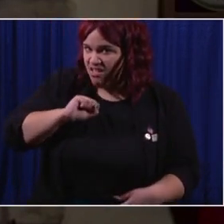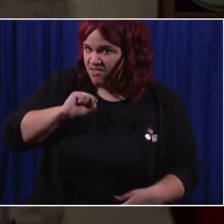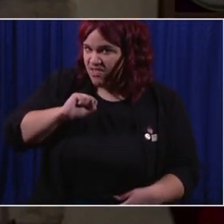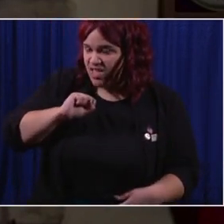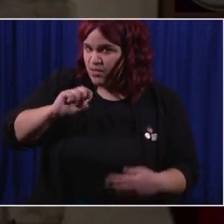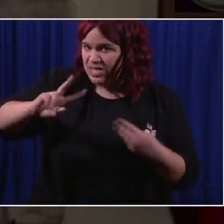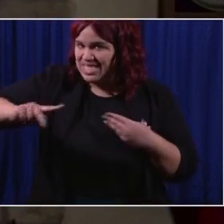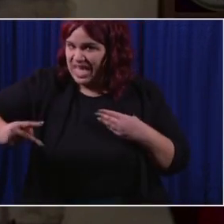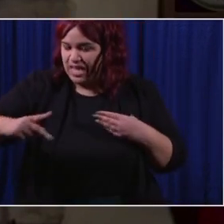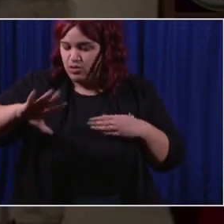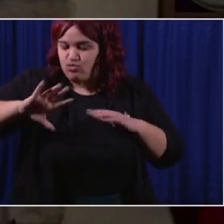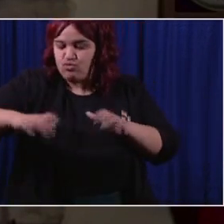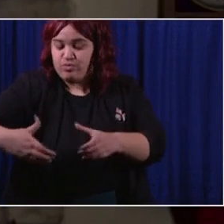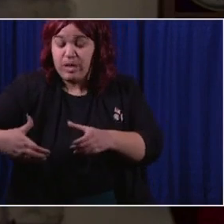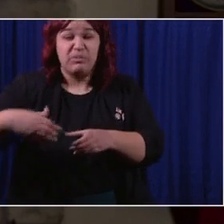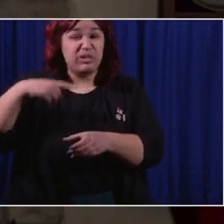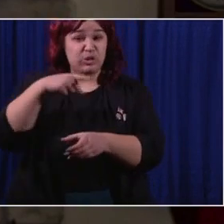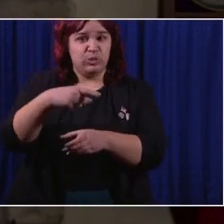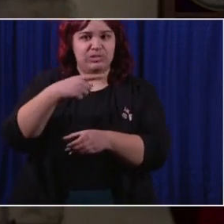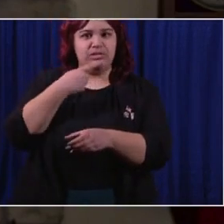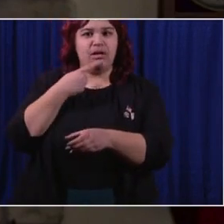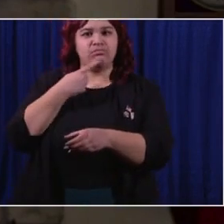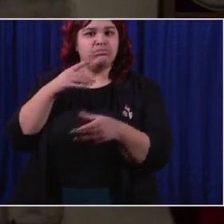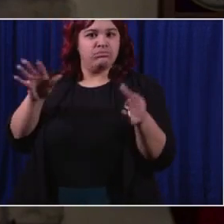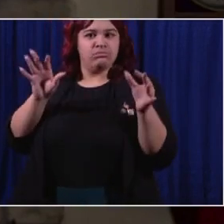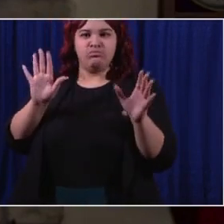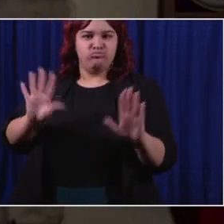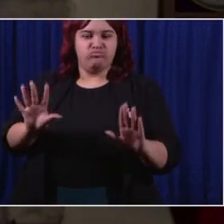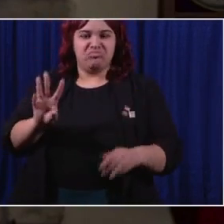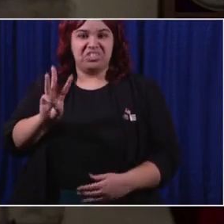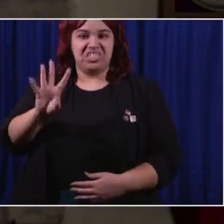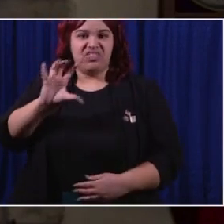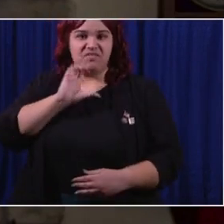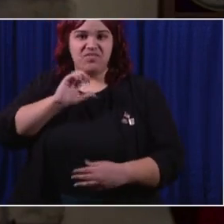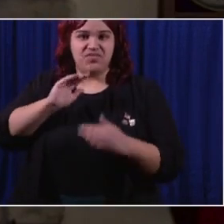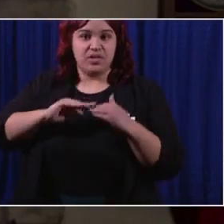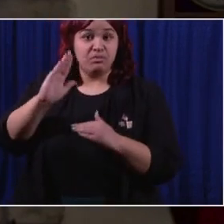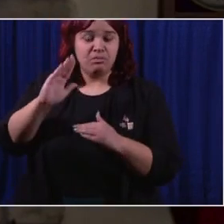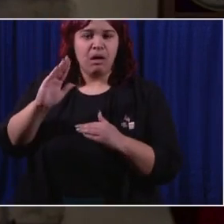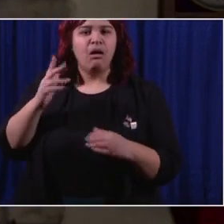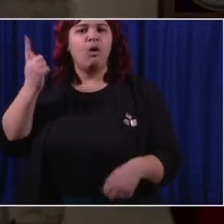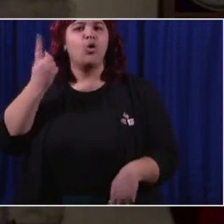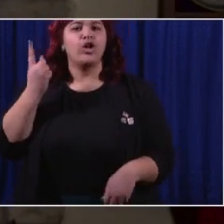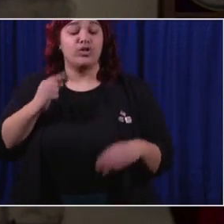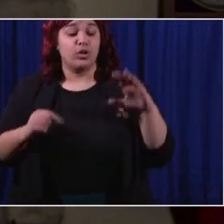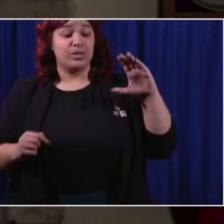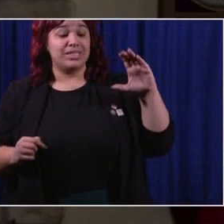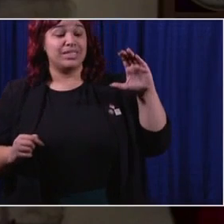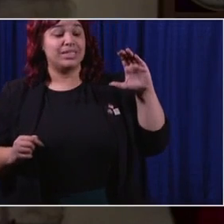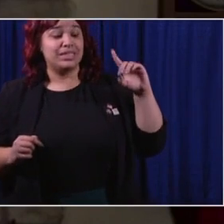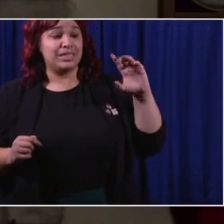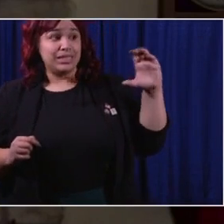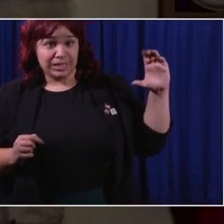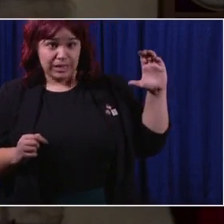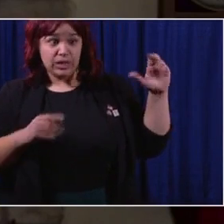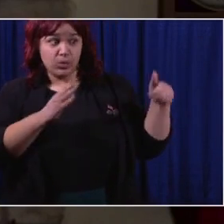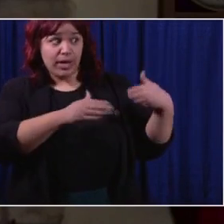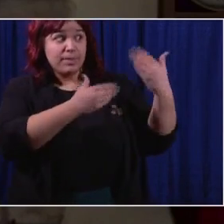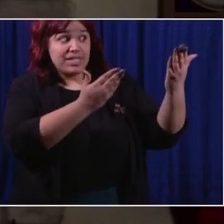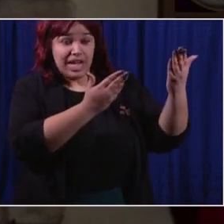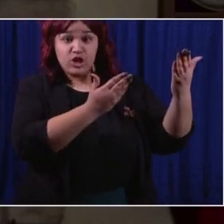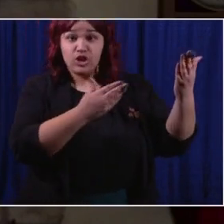suggesting 65 and over. Do you fear you're going to crowd out any of those other recommended essential workers by expanding